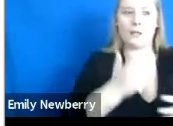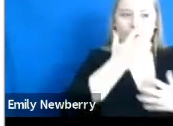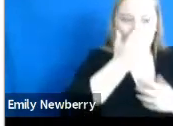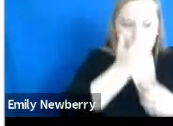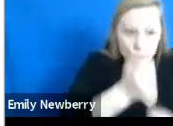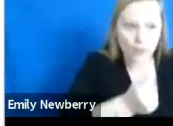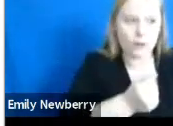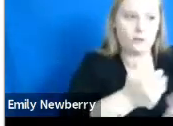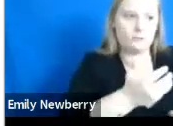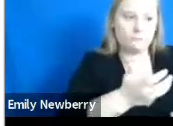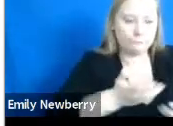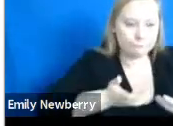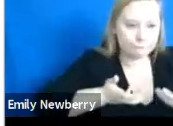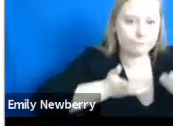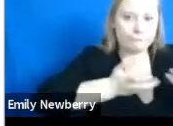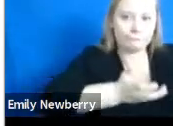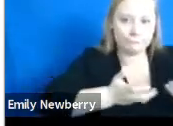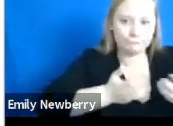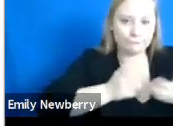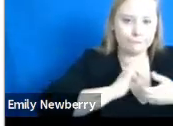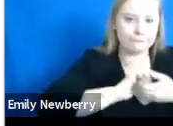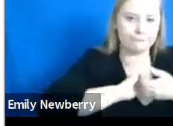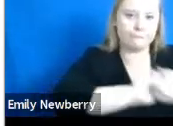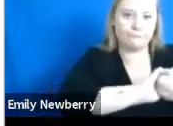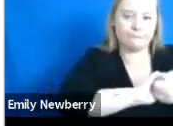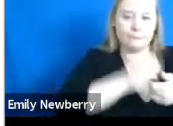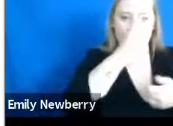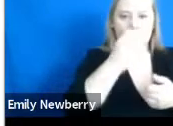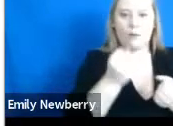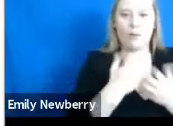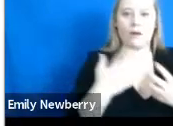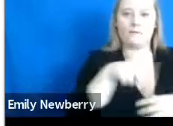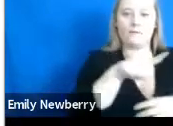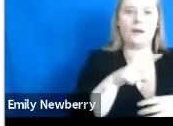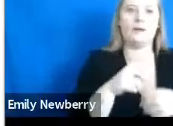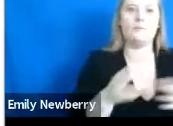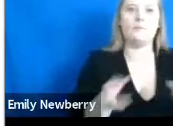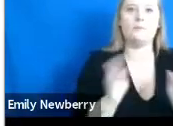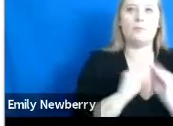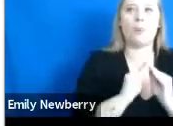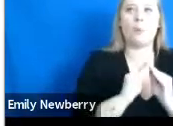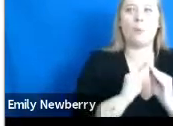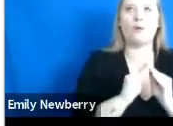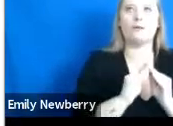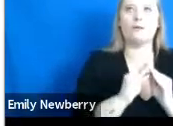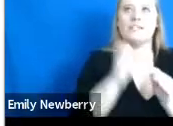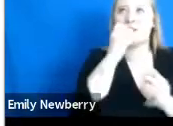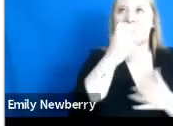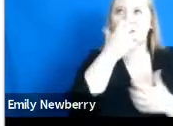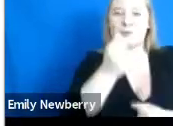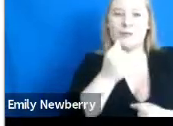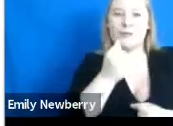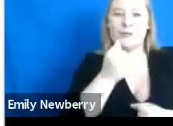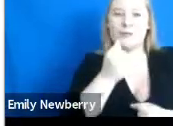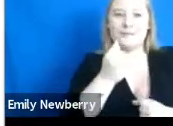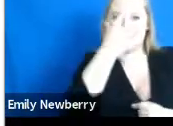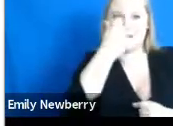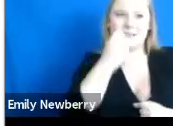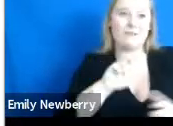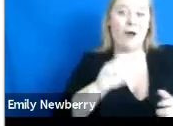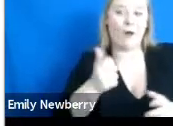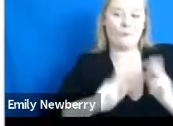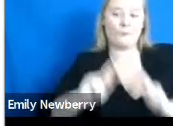and because a lot of them, this also created a lot more mistrust with people along the river,